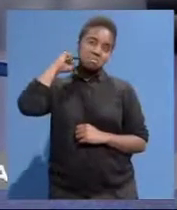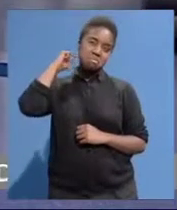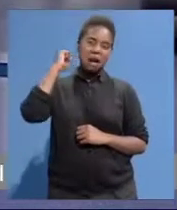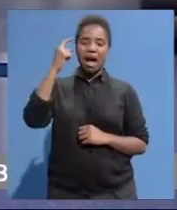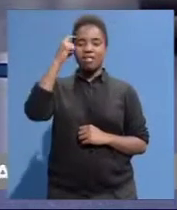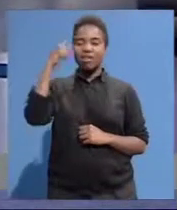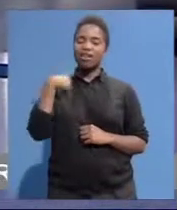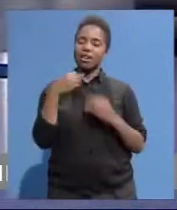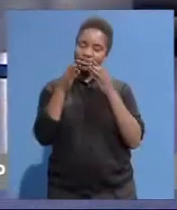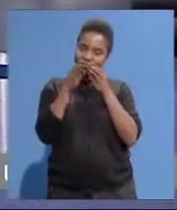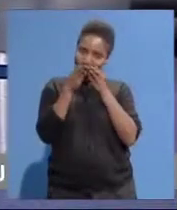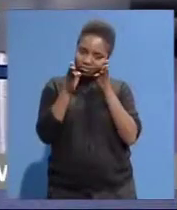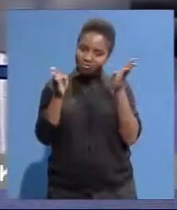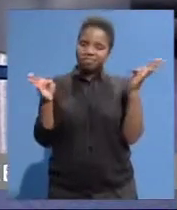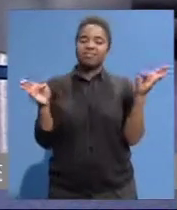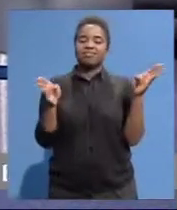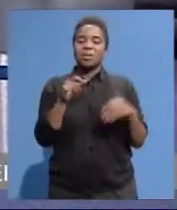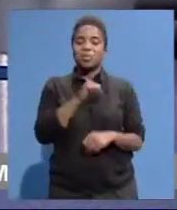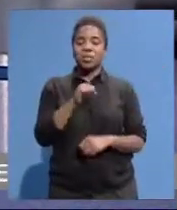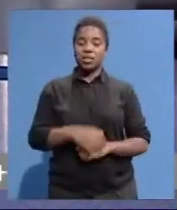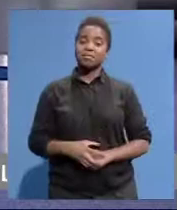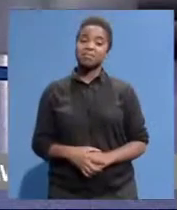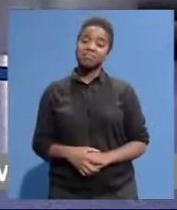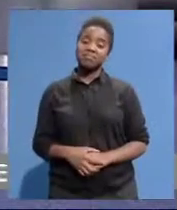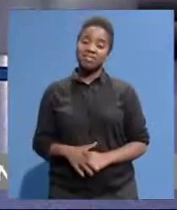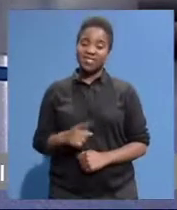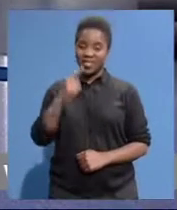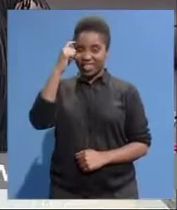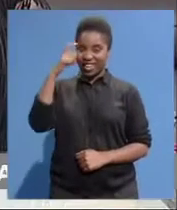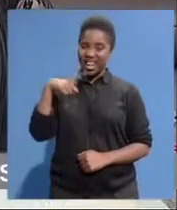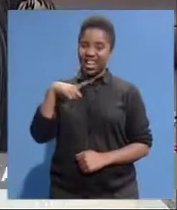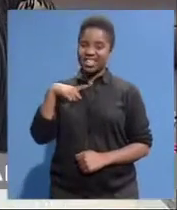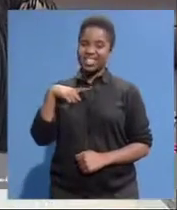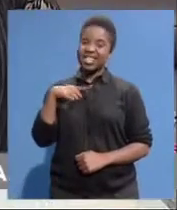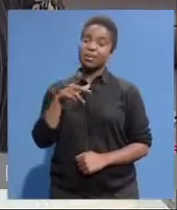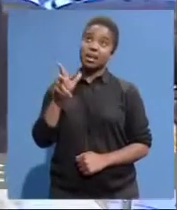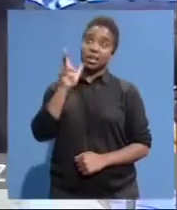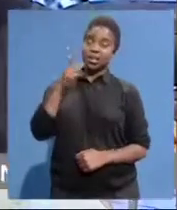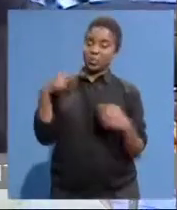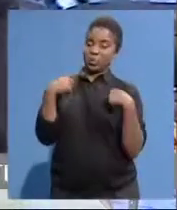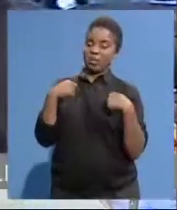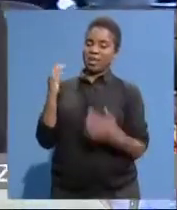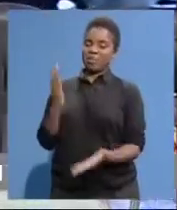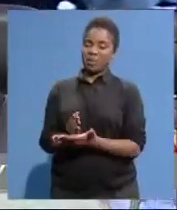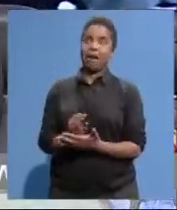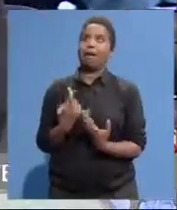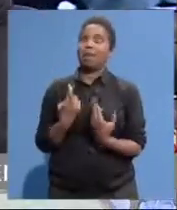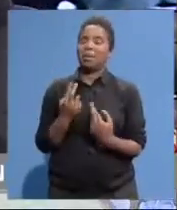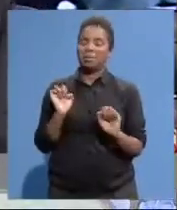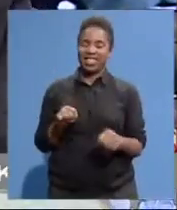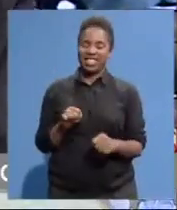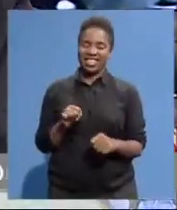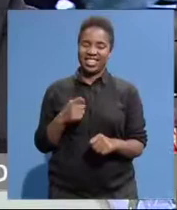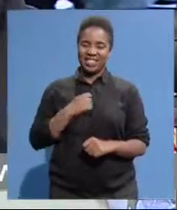vast appreciation of music. I'm hearing you saying he would be listening to Nomfundo. And I certainly hope he